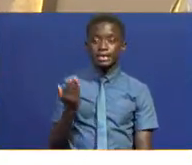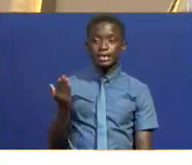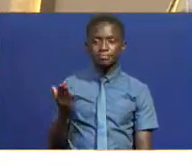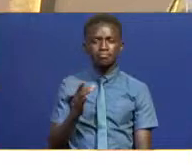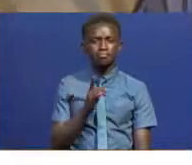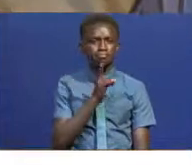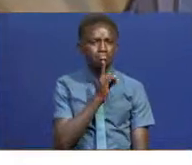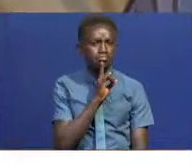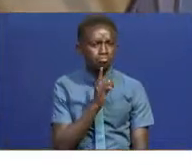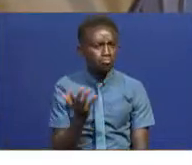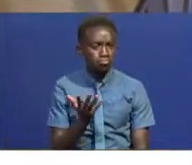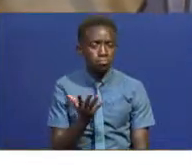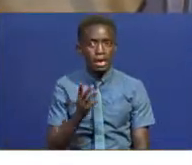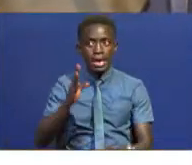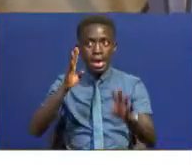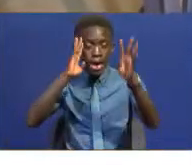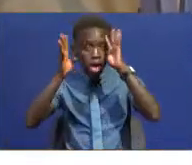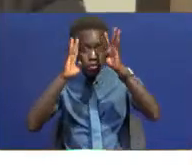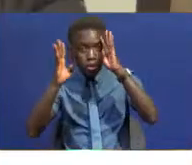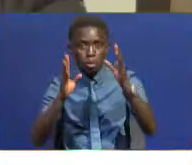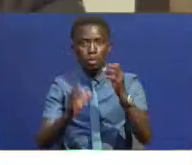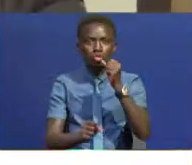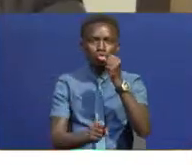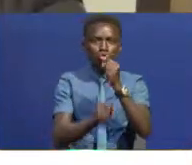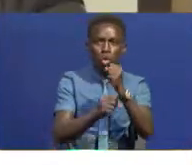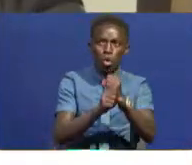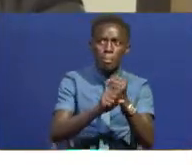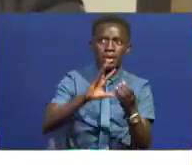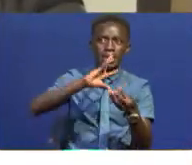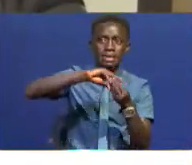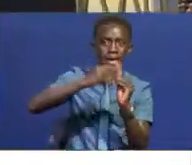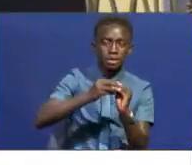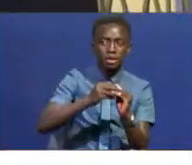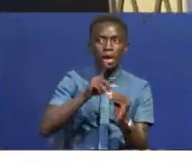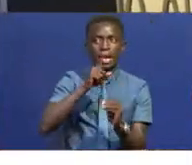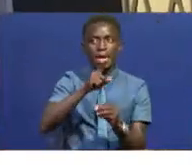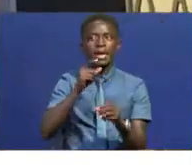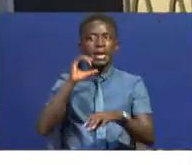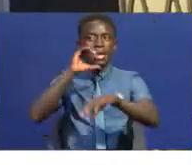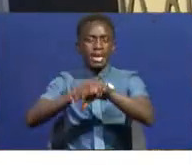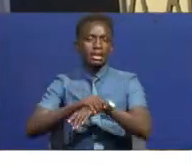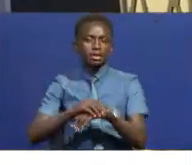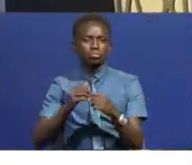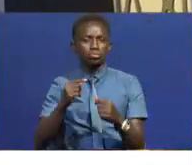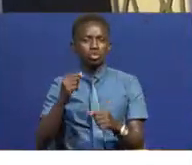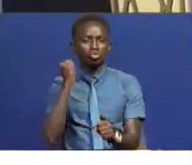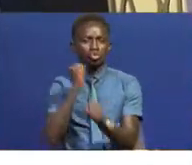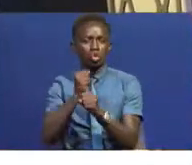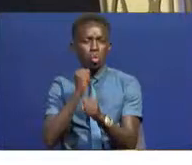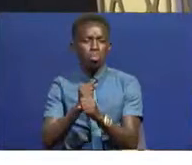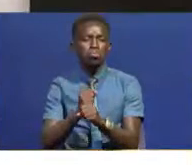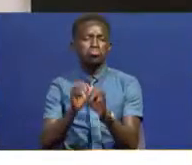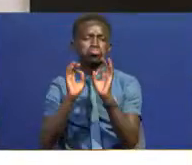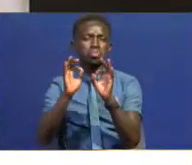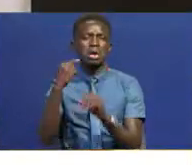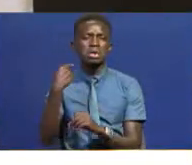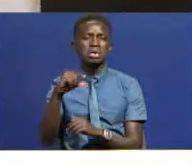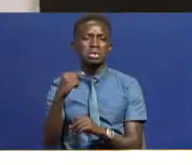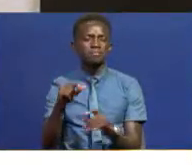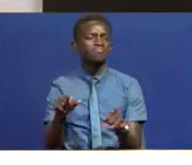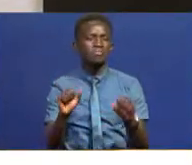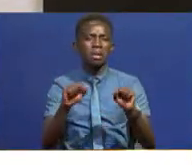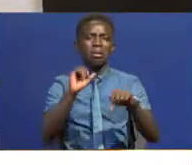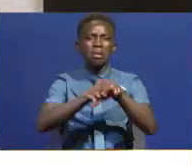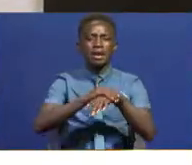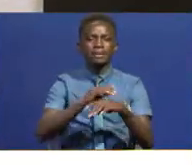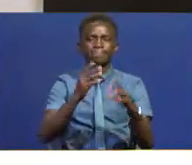innovation in job creation will lead to green jobs and green skills development. The workshop, which will be held next month,